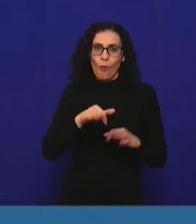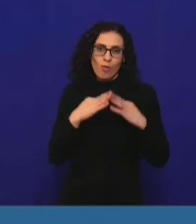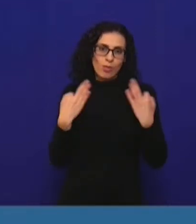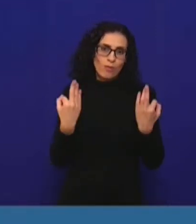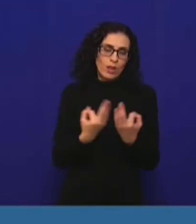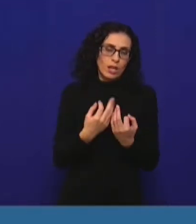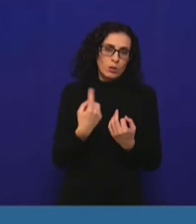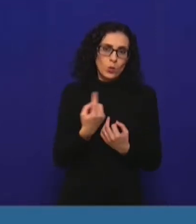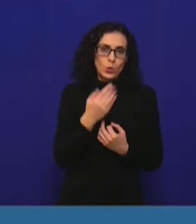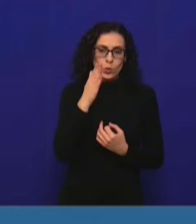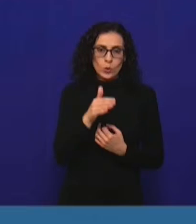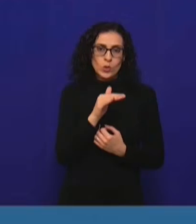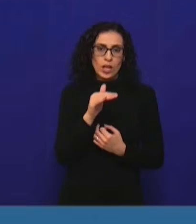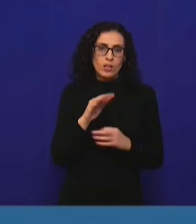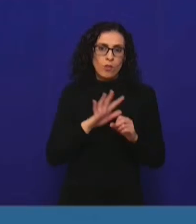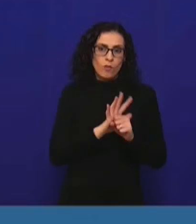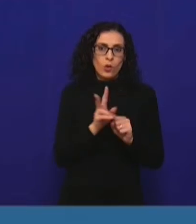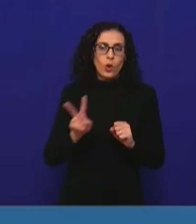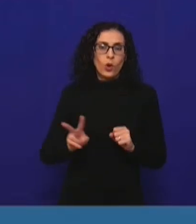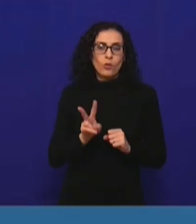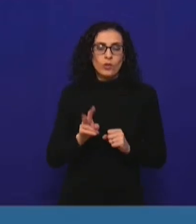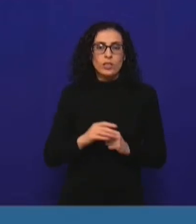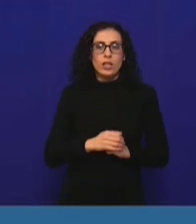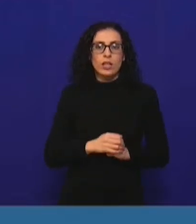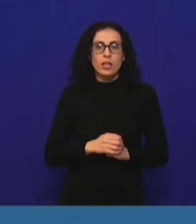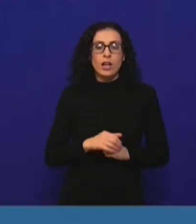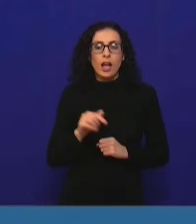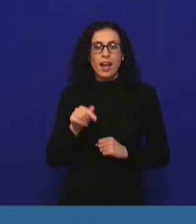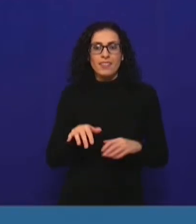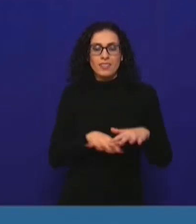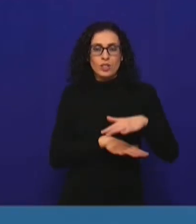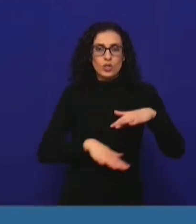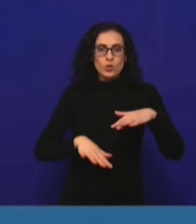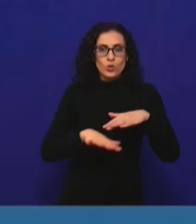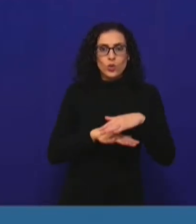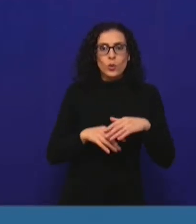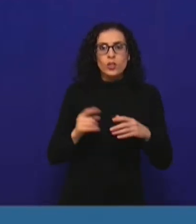away from COVID. And the current situation with active cases is